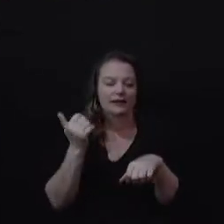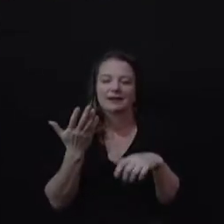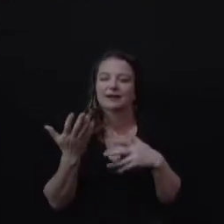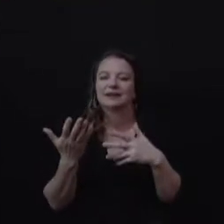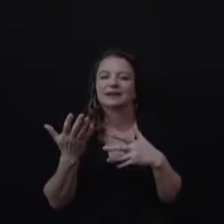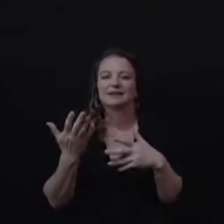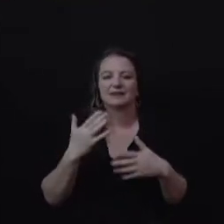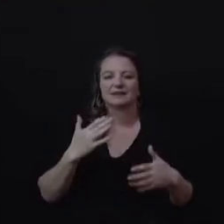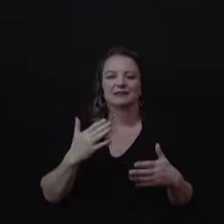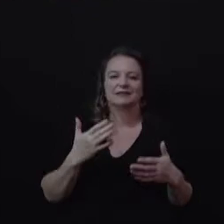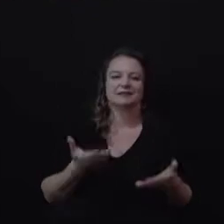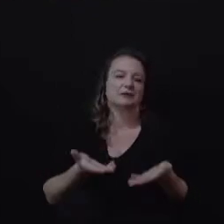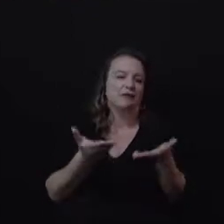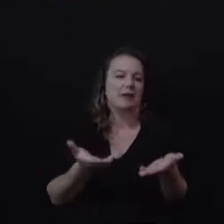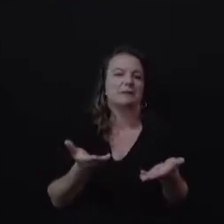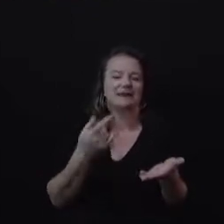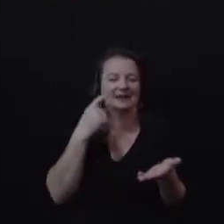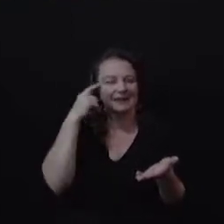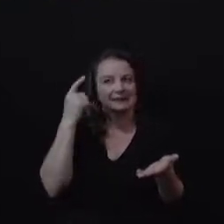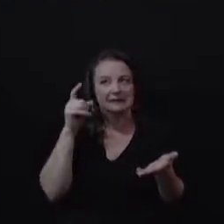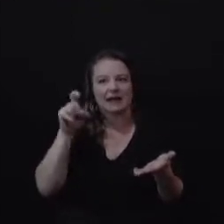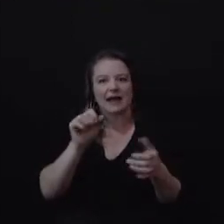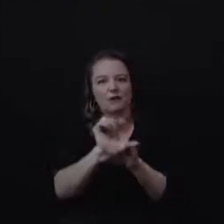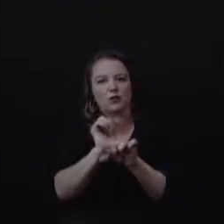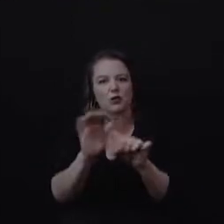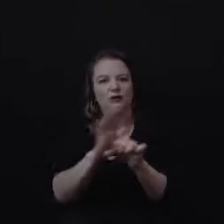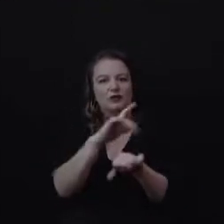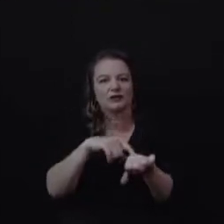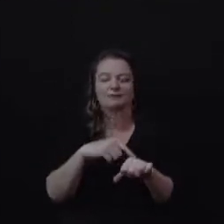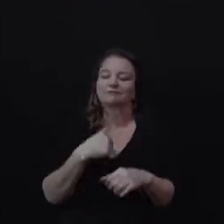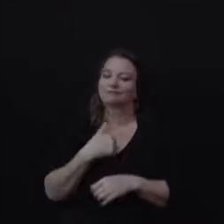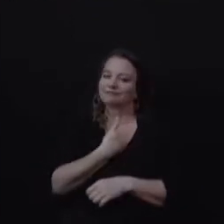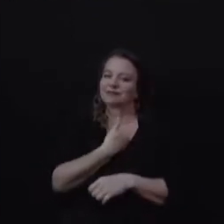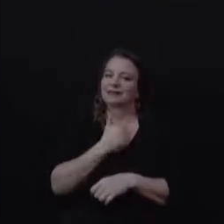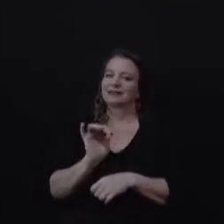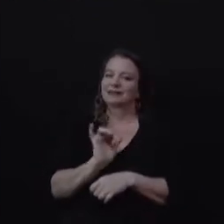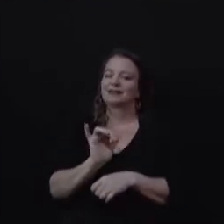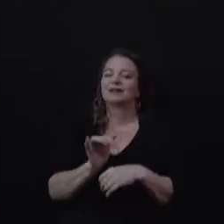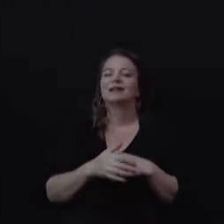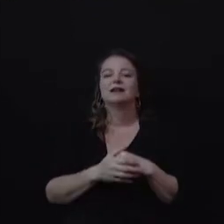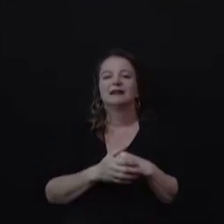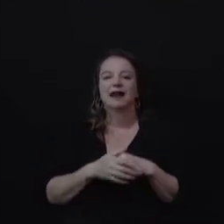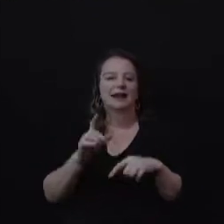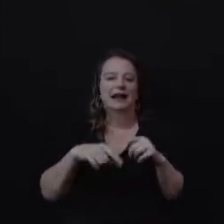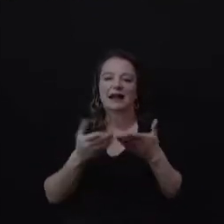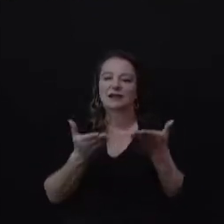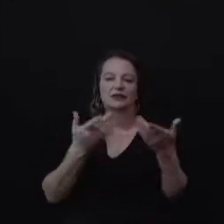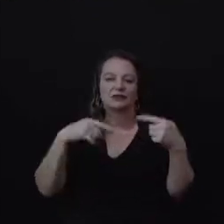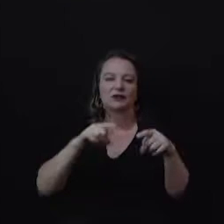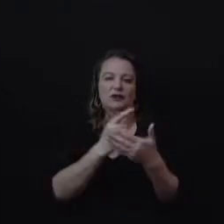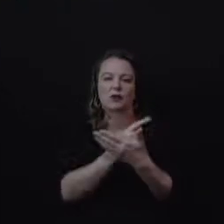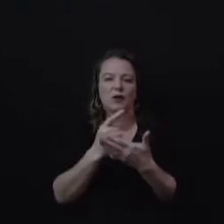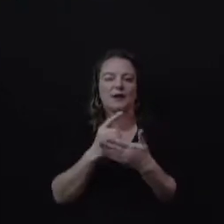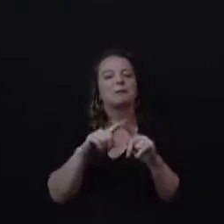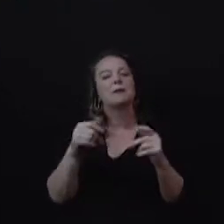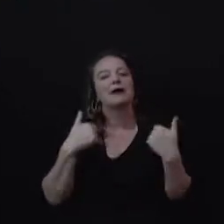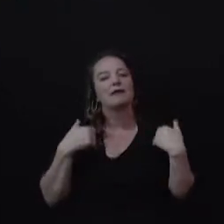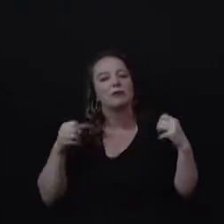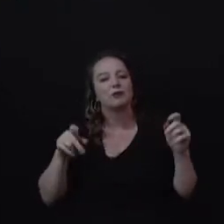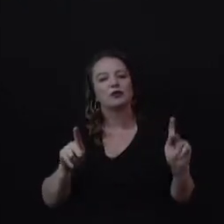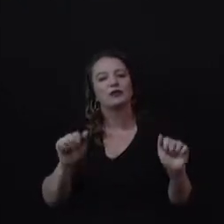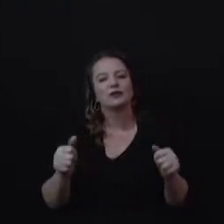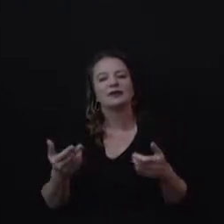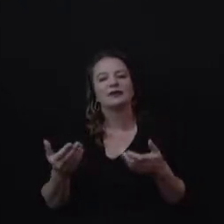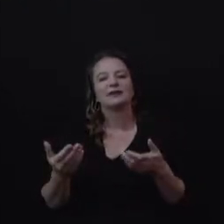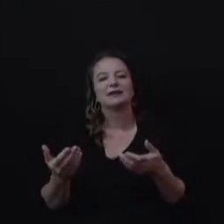you're like, I work full time, I get it. I also work full time and can't serve during the week, then we have opportunities for you to